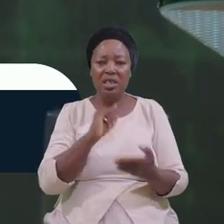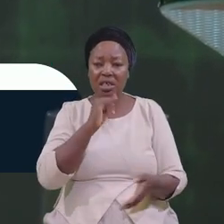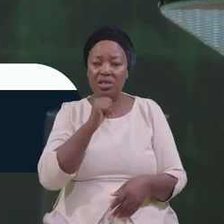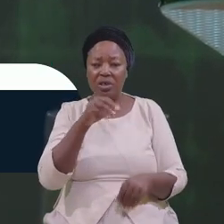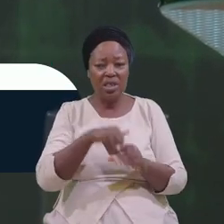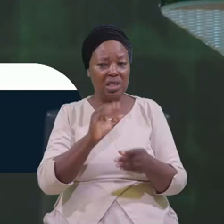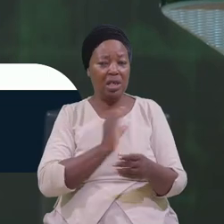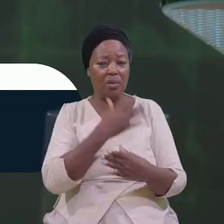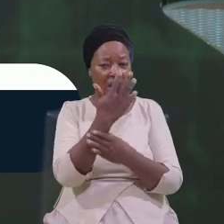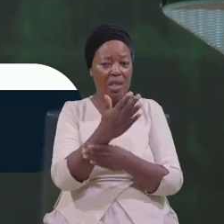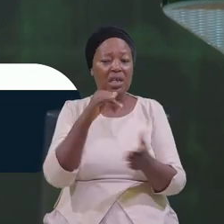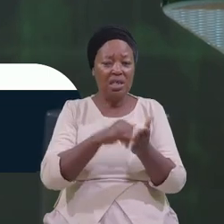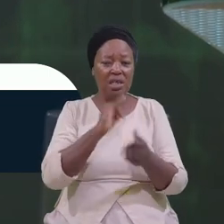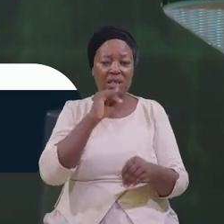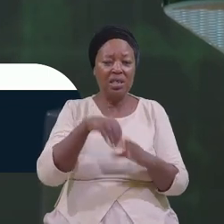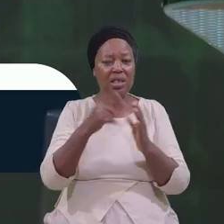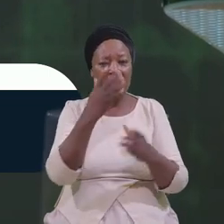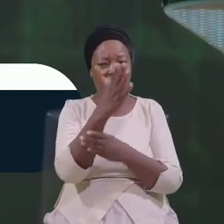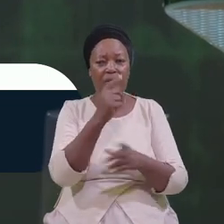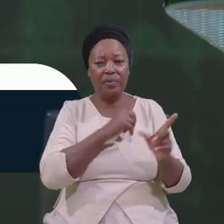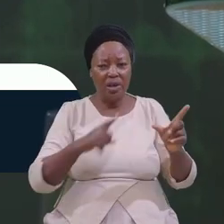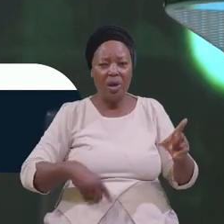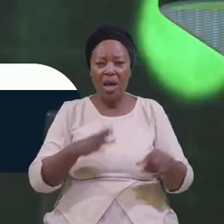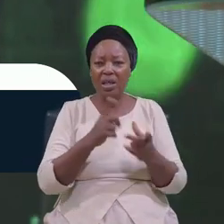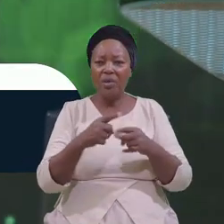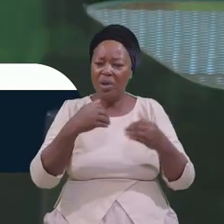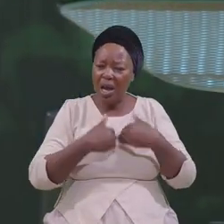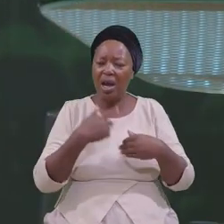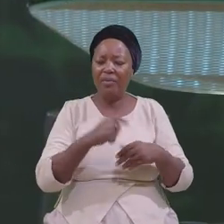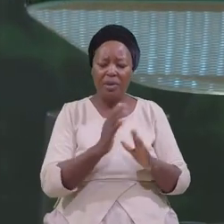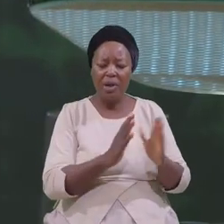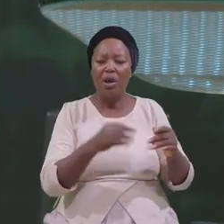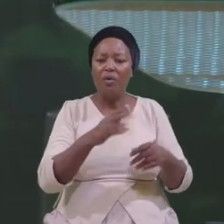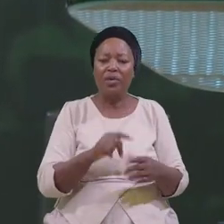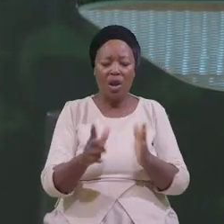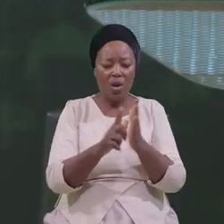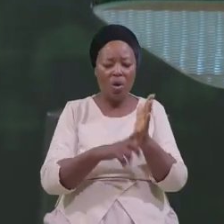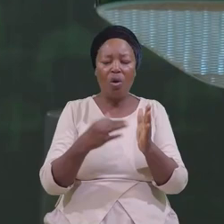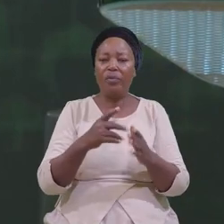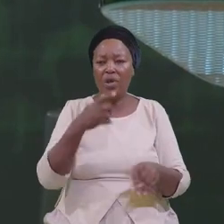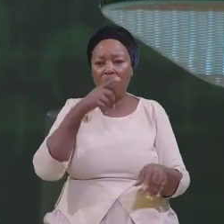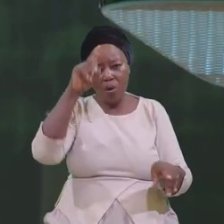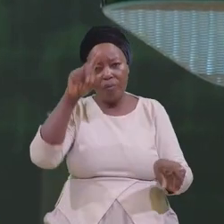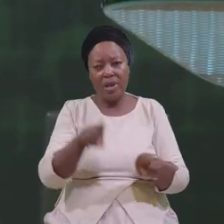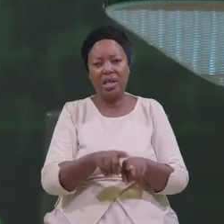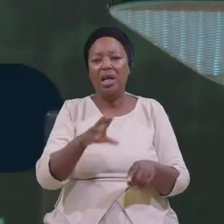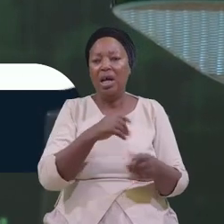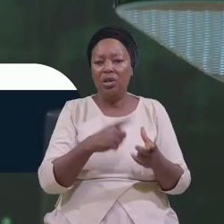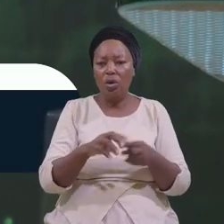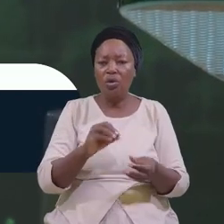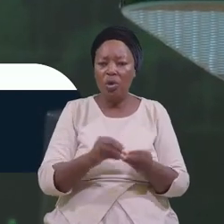we have the precept from the Lord of the covenant. Number two, the purging of